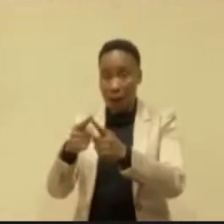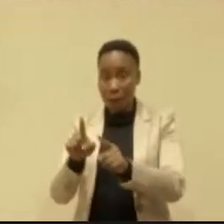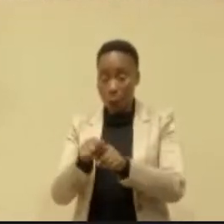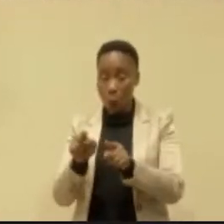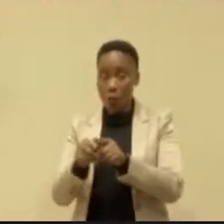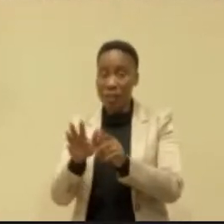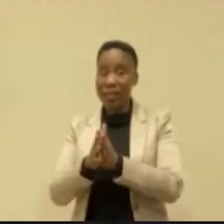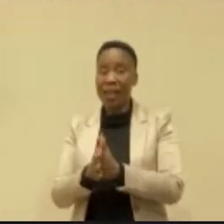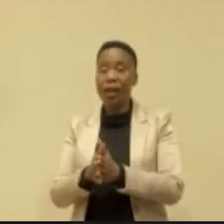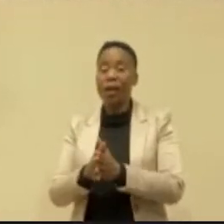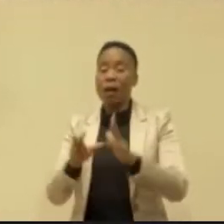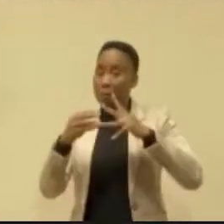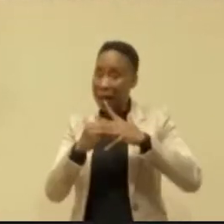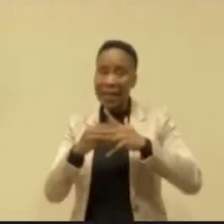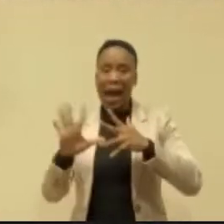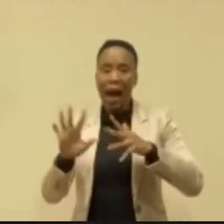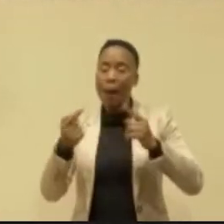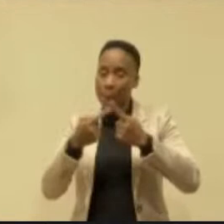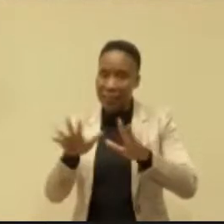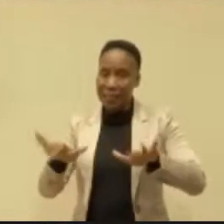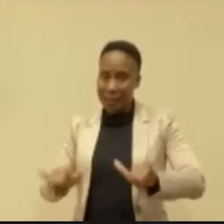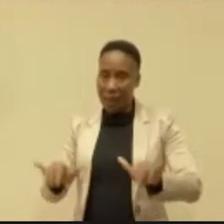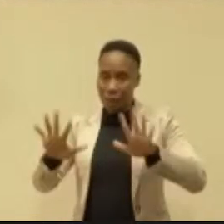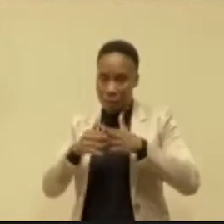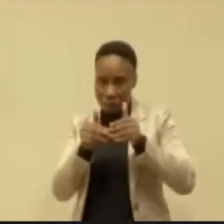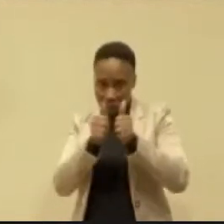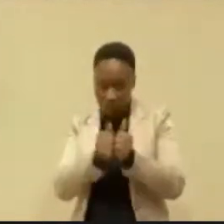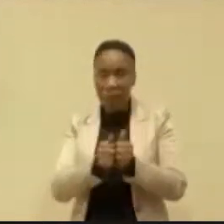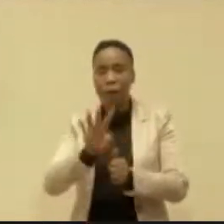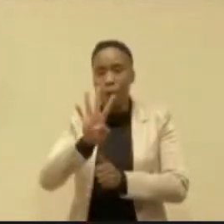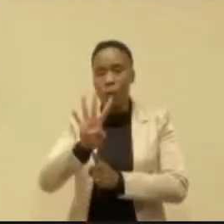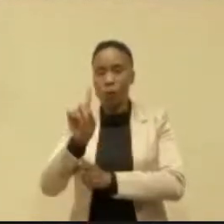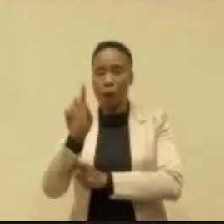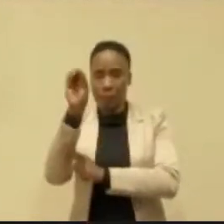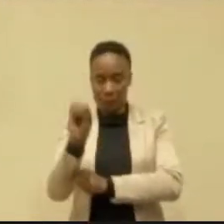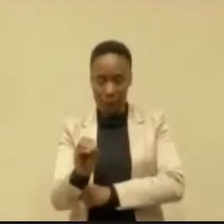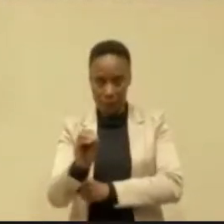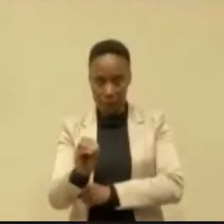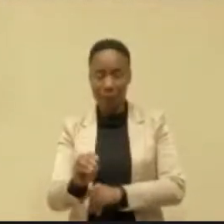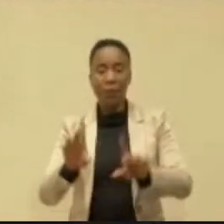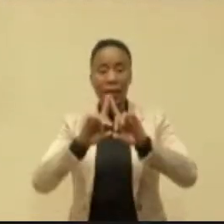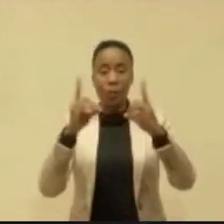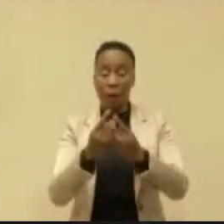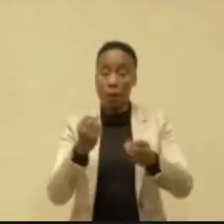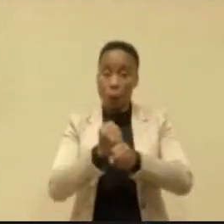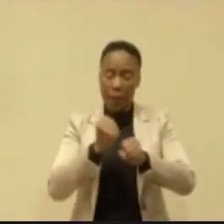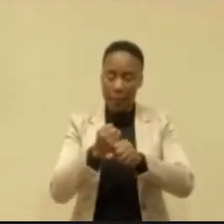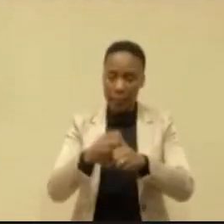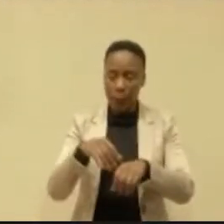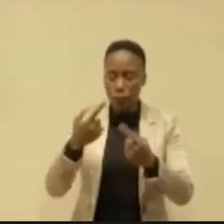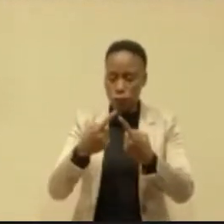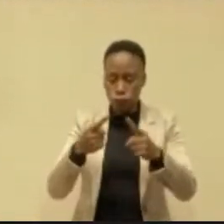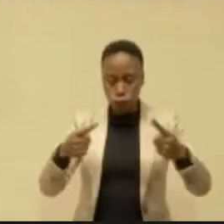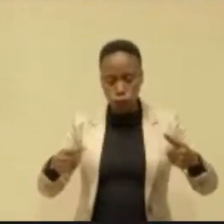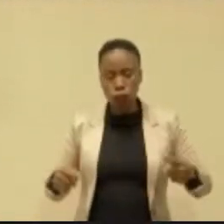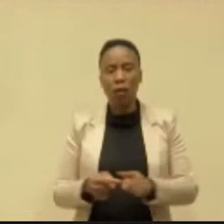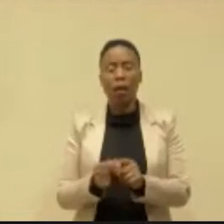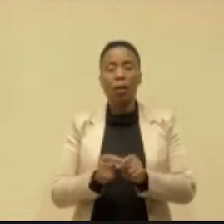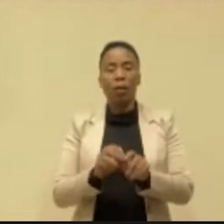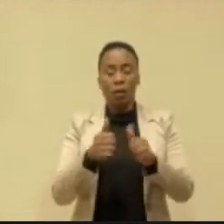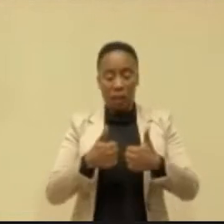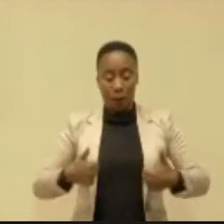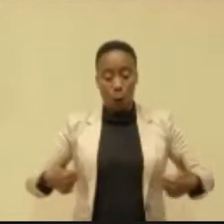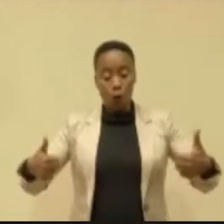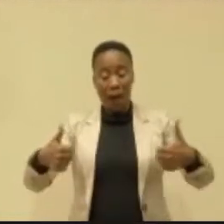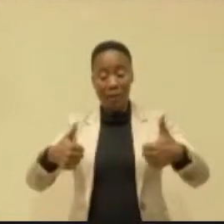in percent the department is working alongside with various stakeholders and